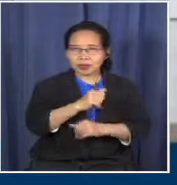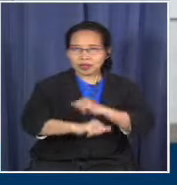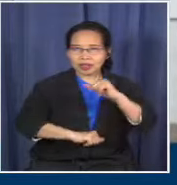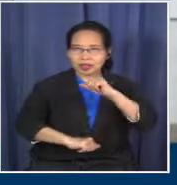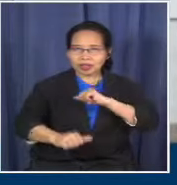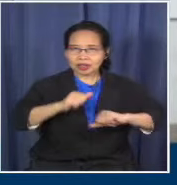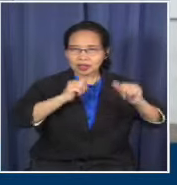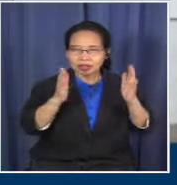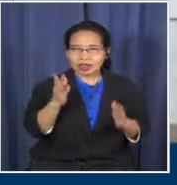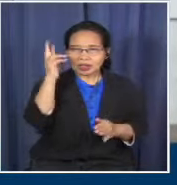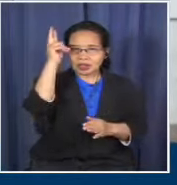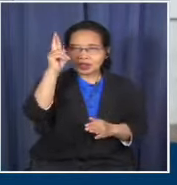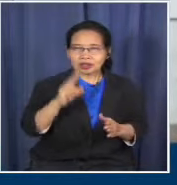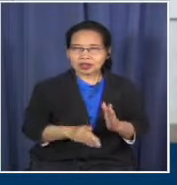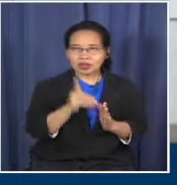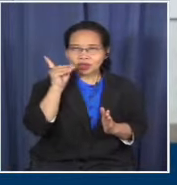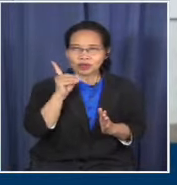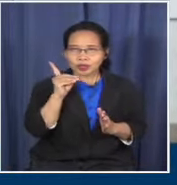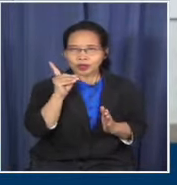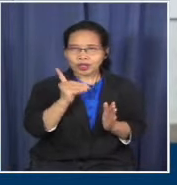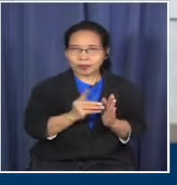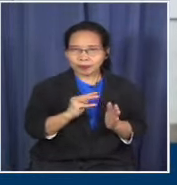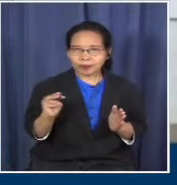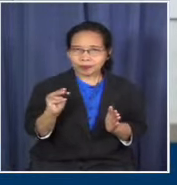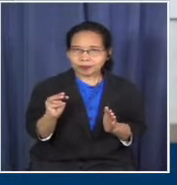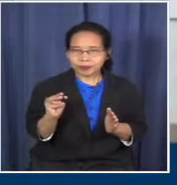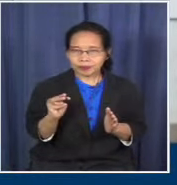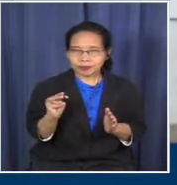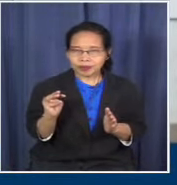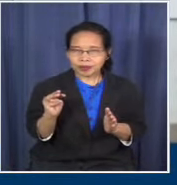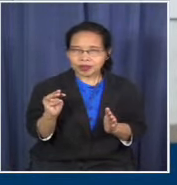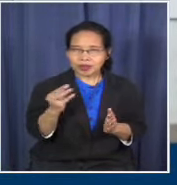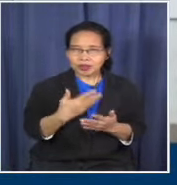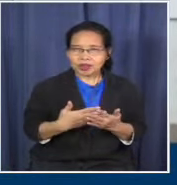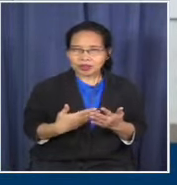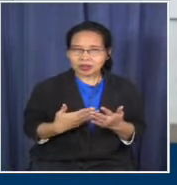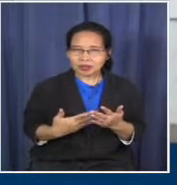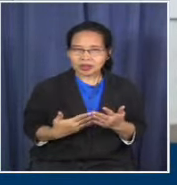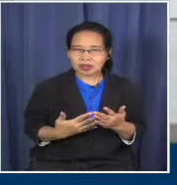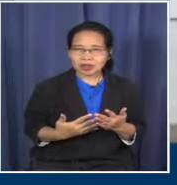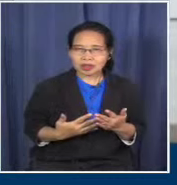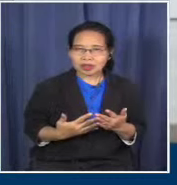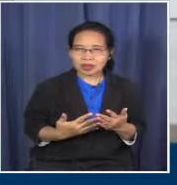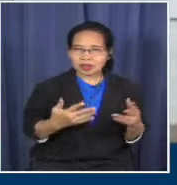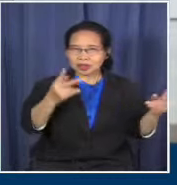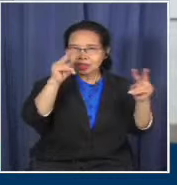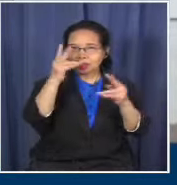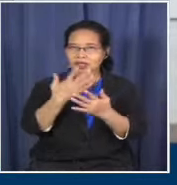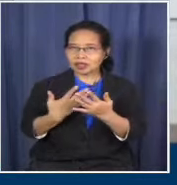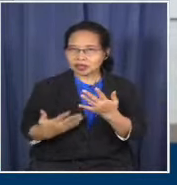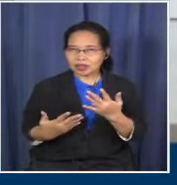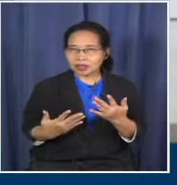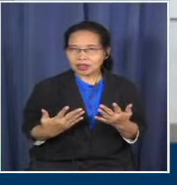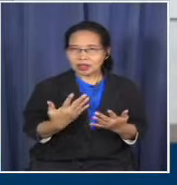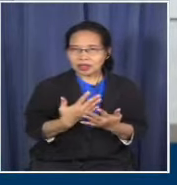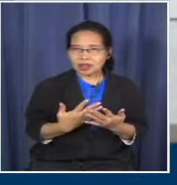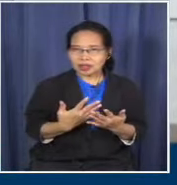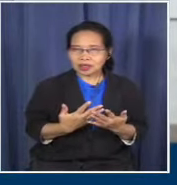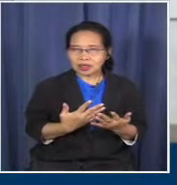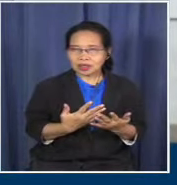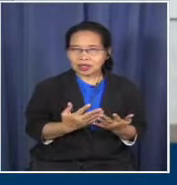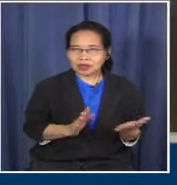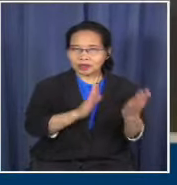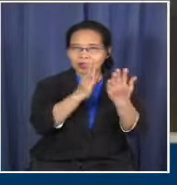scientists have realized and discovered them. Things seen, things which do